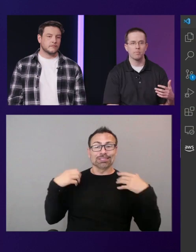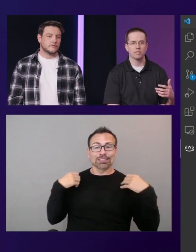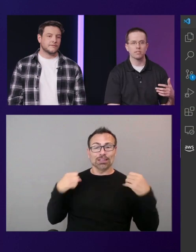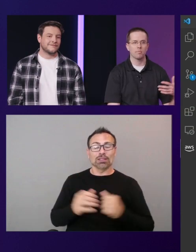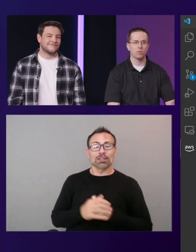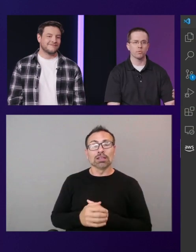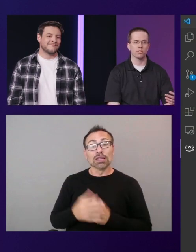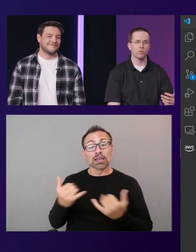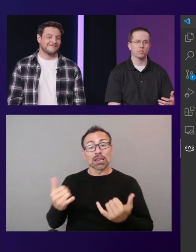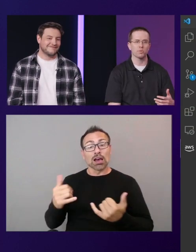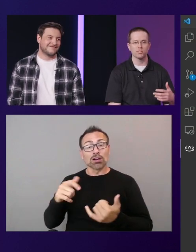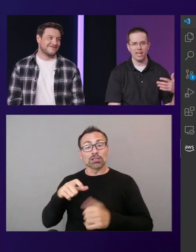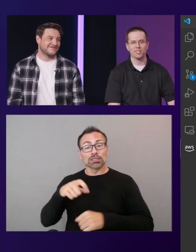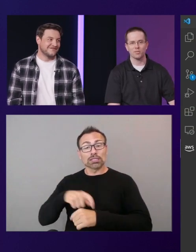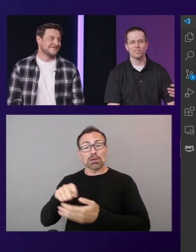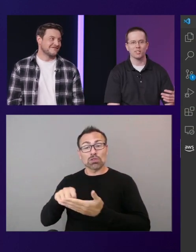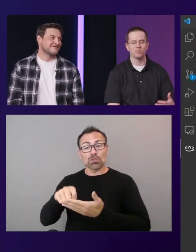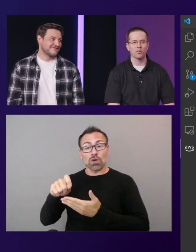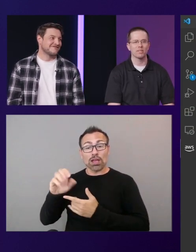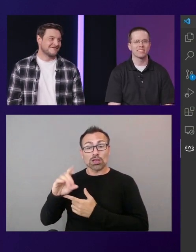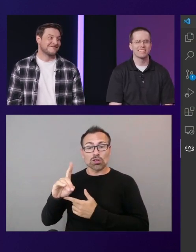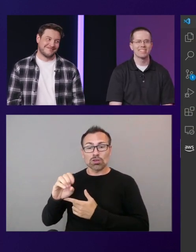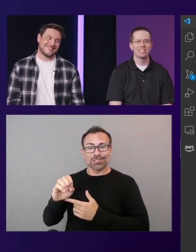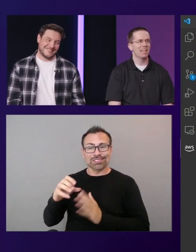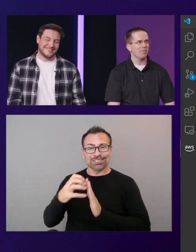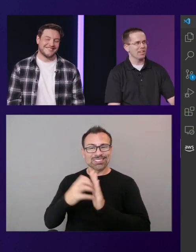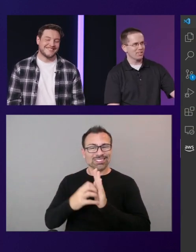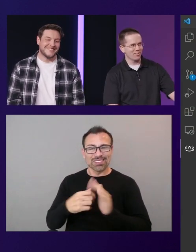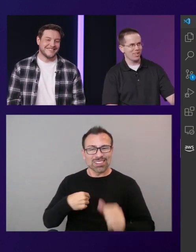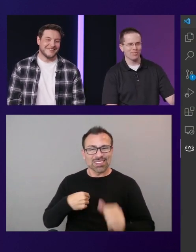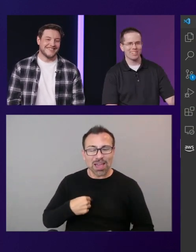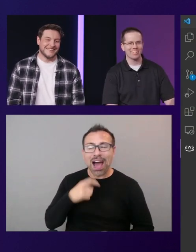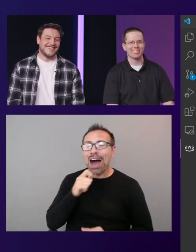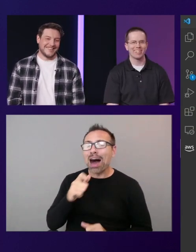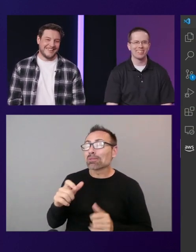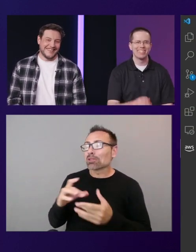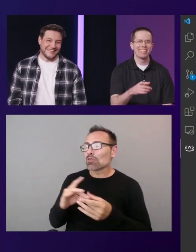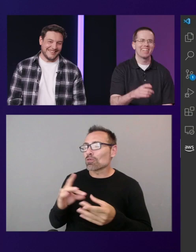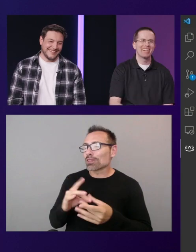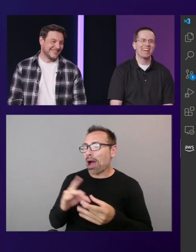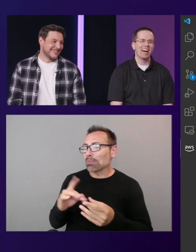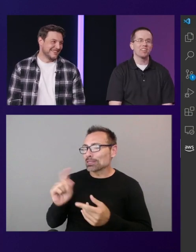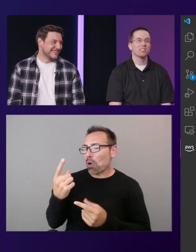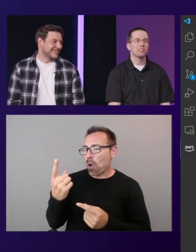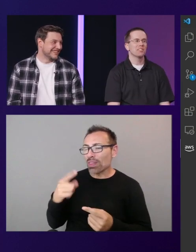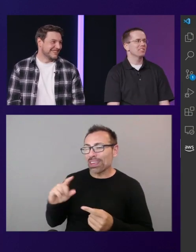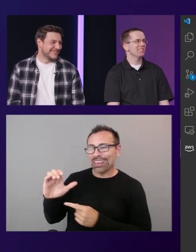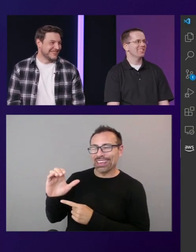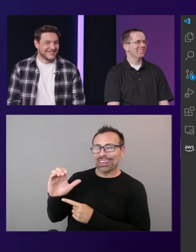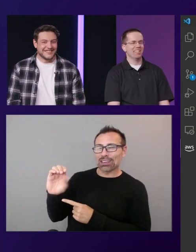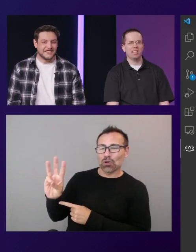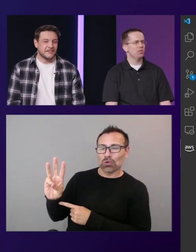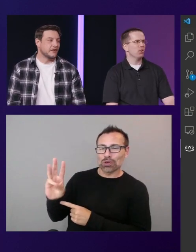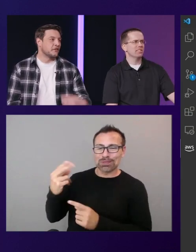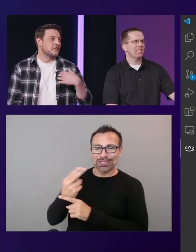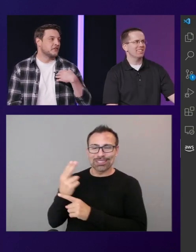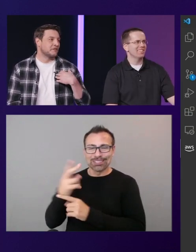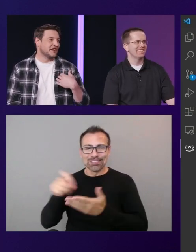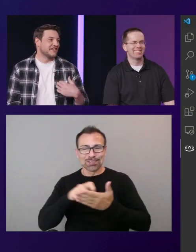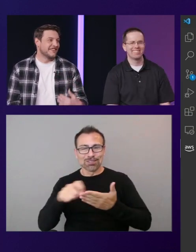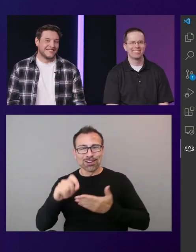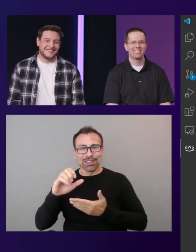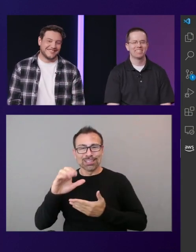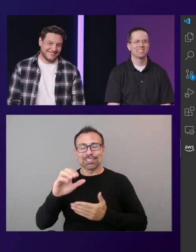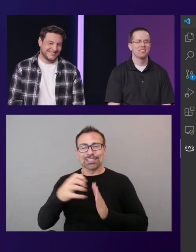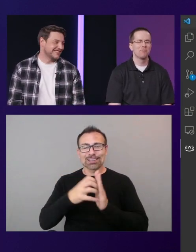to write comments, and I'm going to work with Code Whisperer to actually write the code for me. Nice. I'm not a good developer either. So Hey, what do you mean either? Wait, you already said it. To